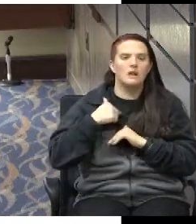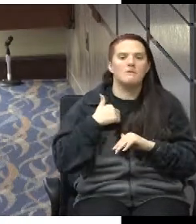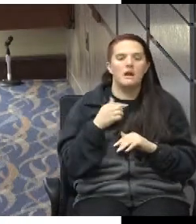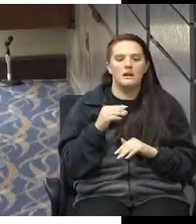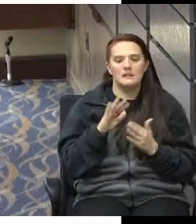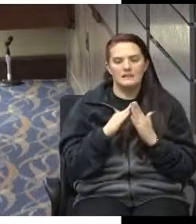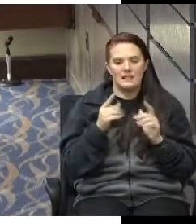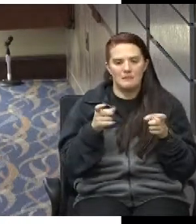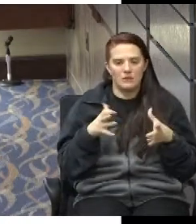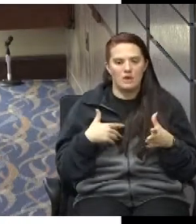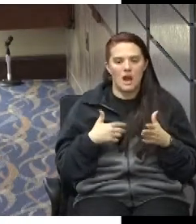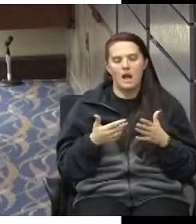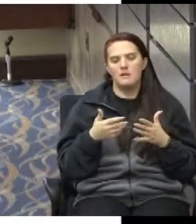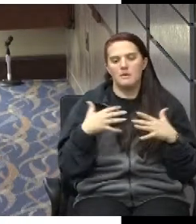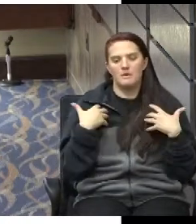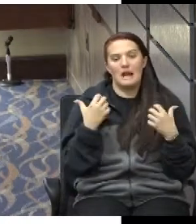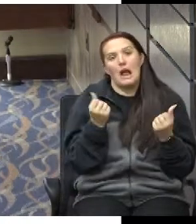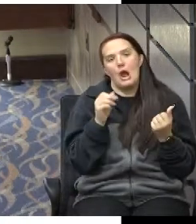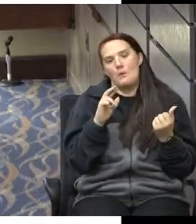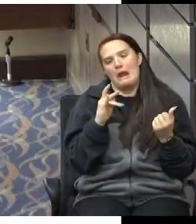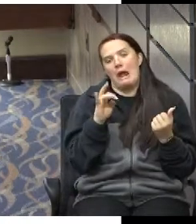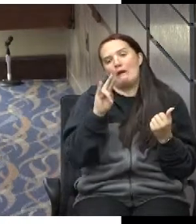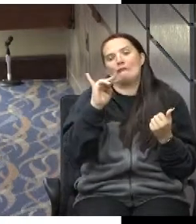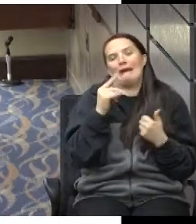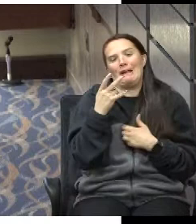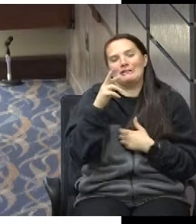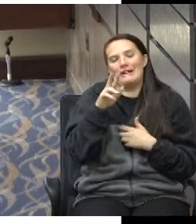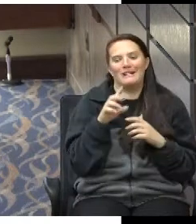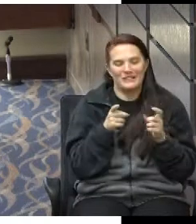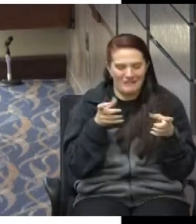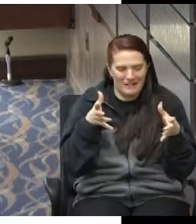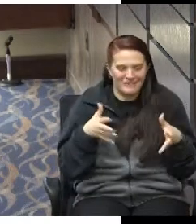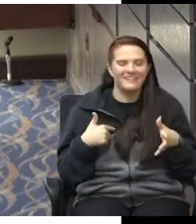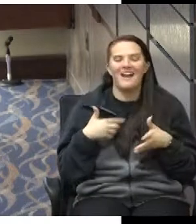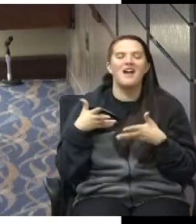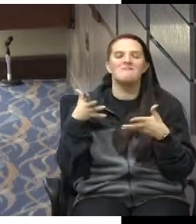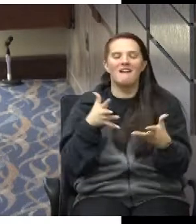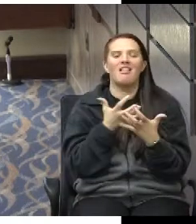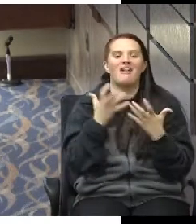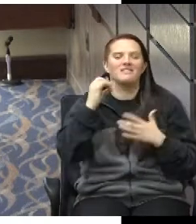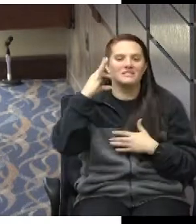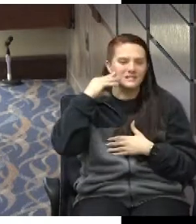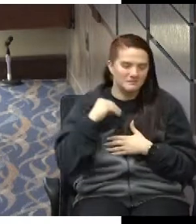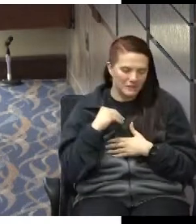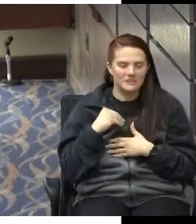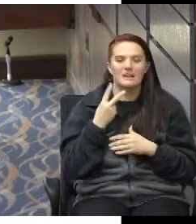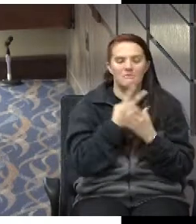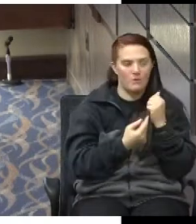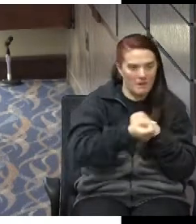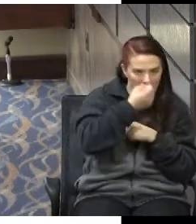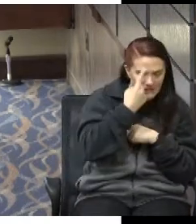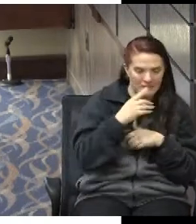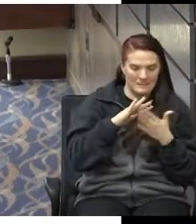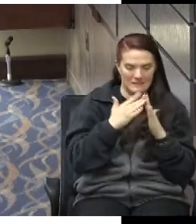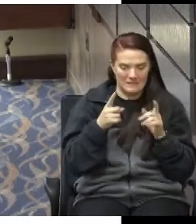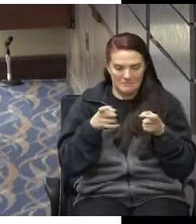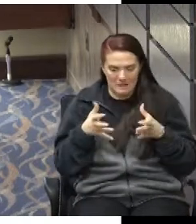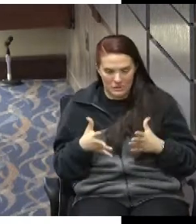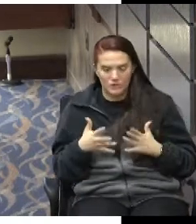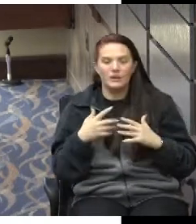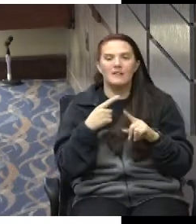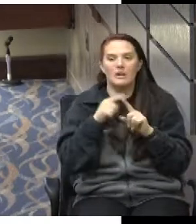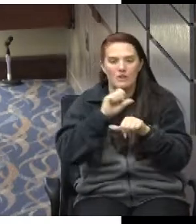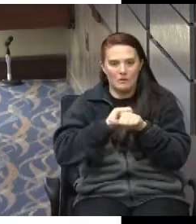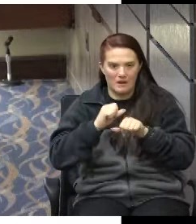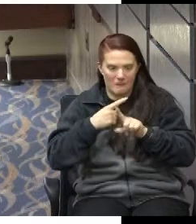I'm a recovering HR director. So I'm in some stuff. So I bring a lot of experience, both understanding the city manager and working